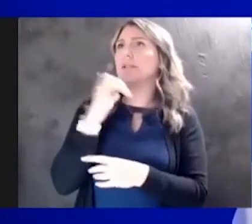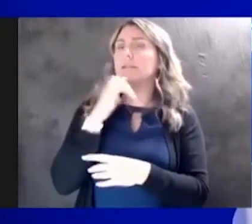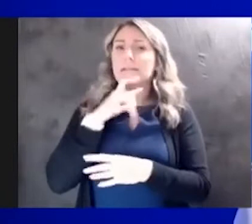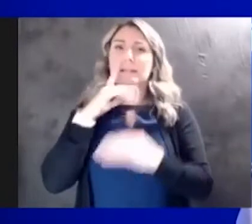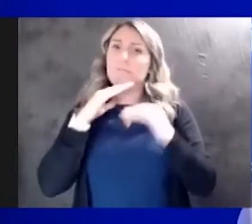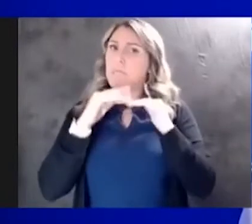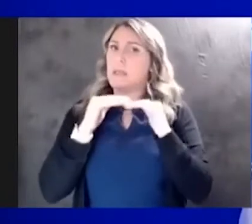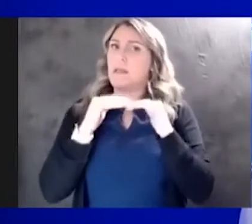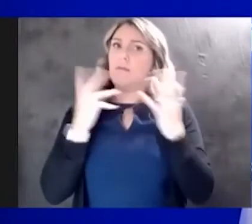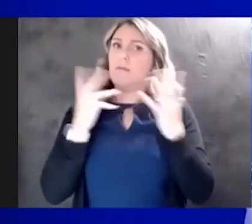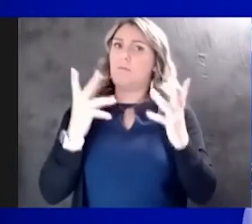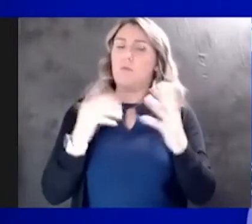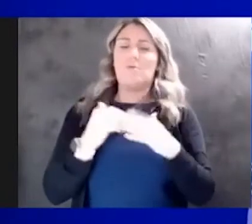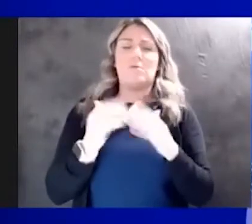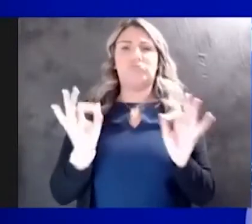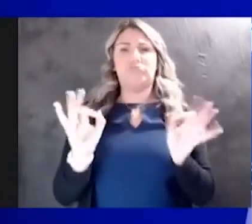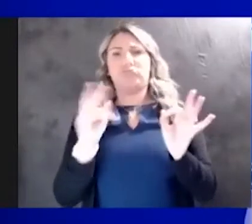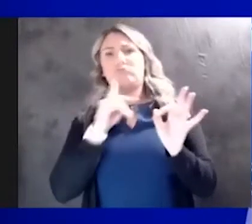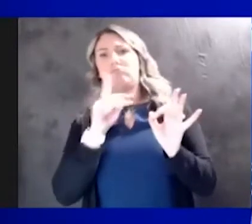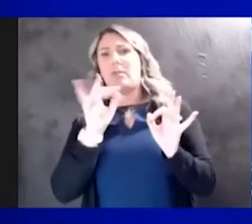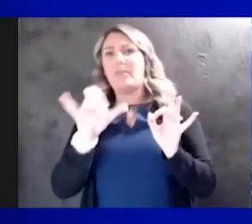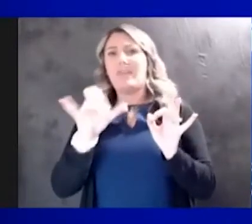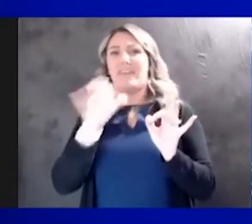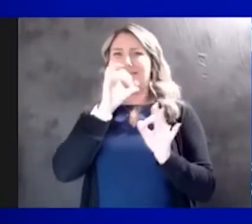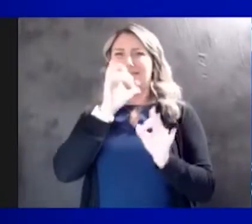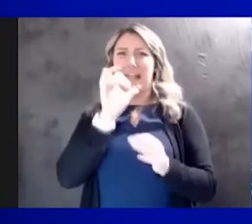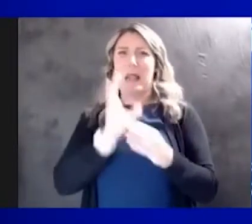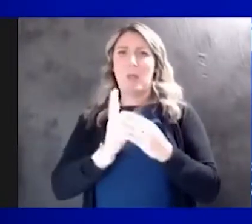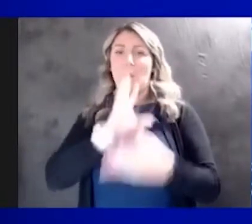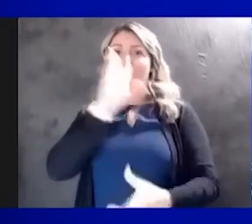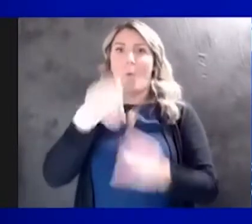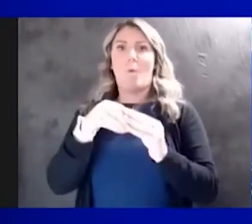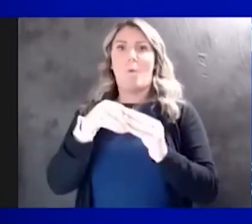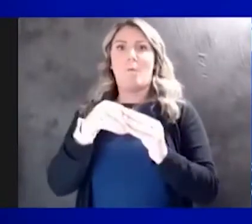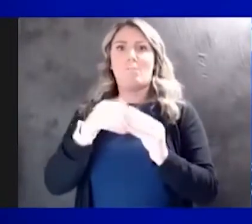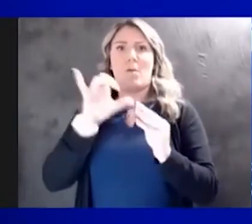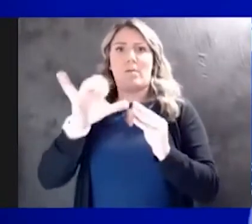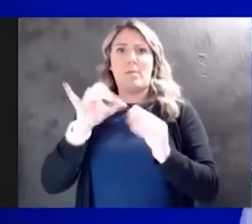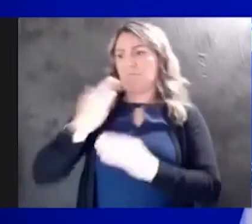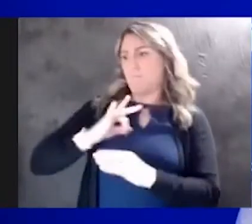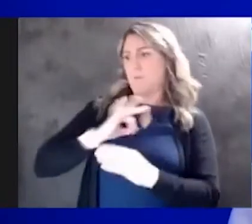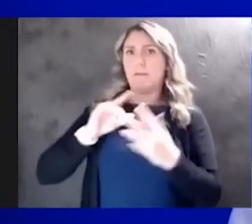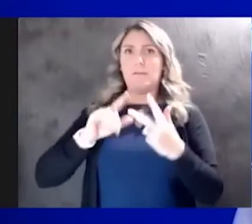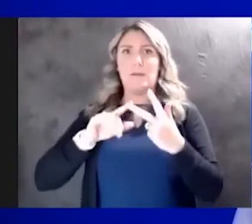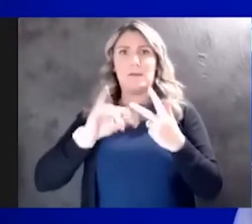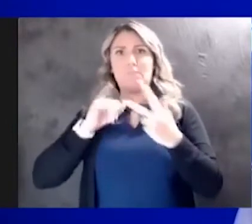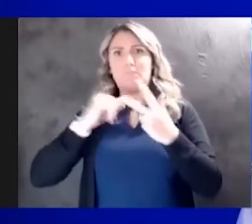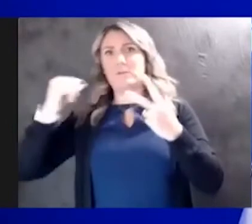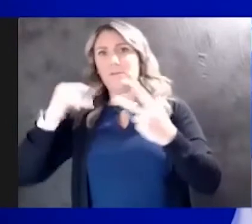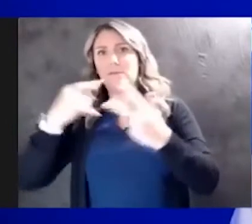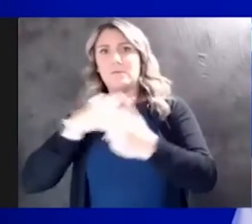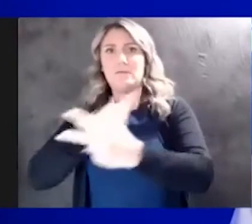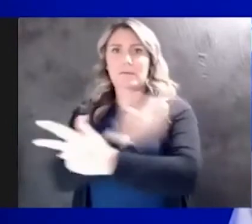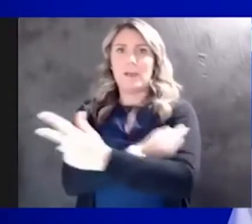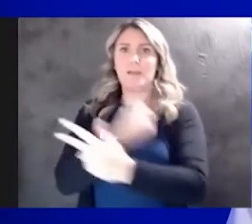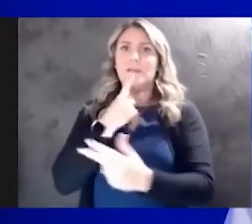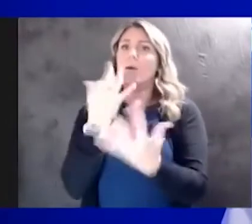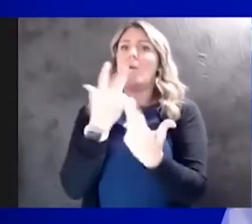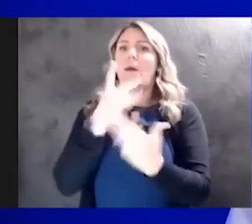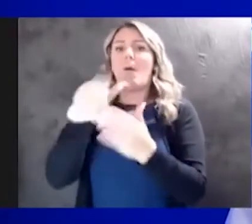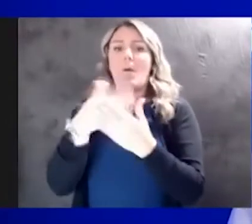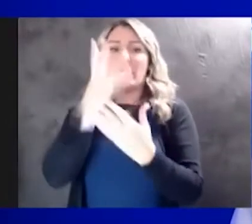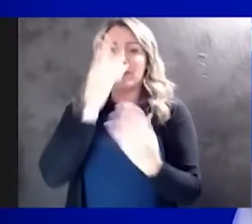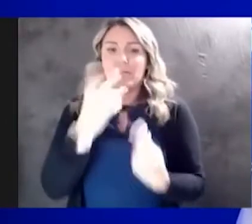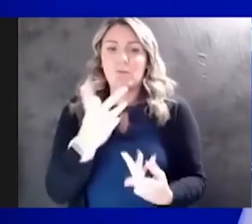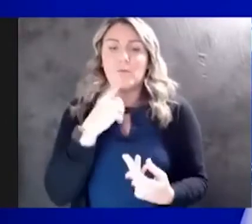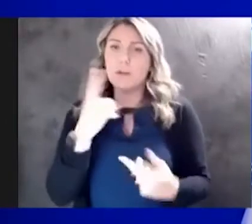that risk does not outweigh the overall benefit of the Johnson & Johnson vaccine. Obviously, we're still waiting for all the information, but again, in